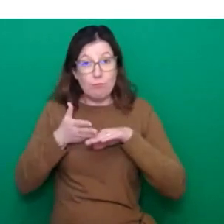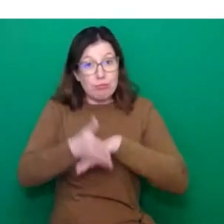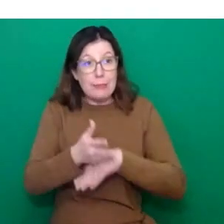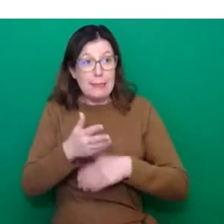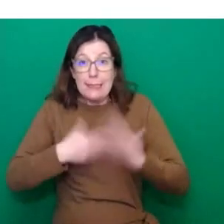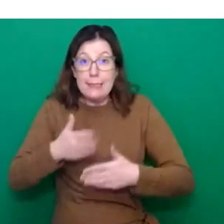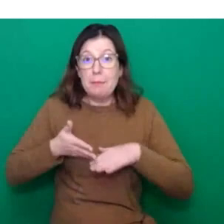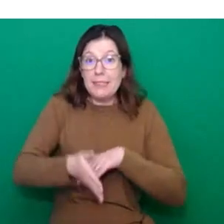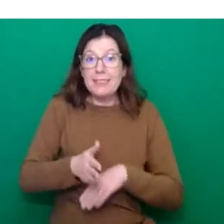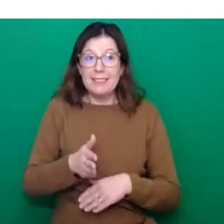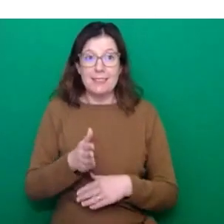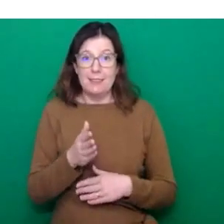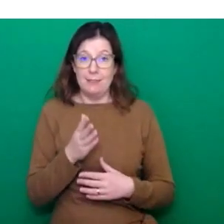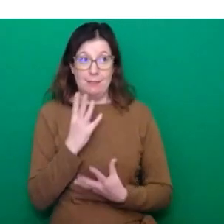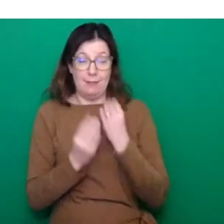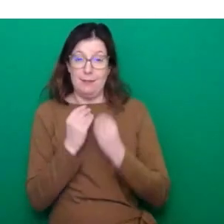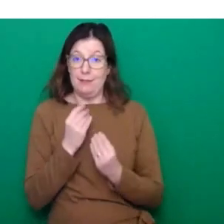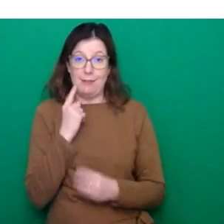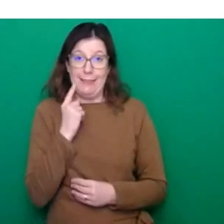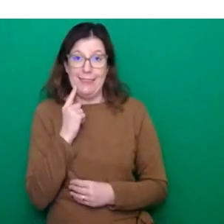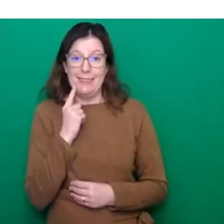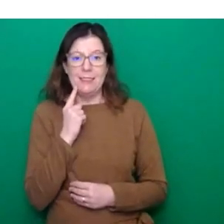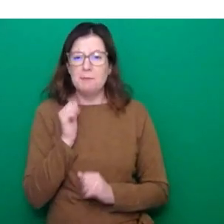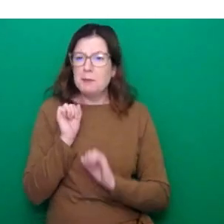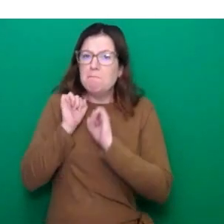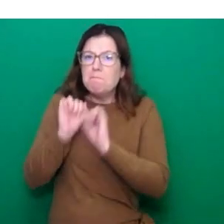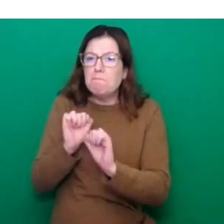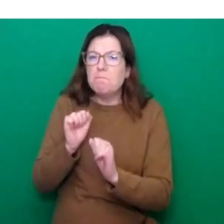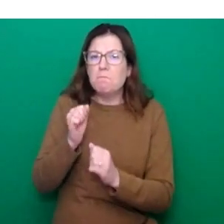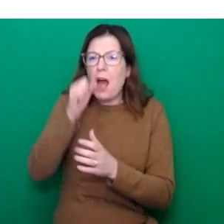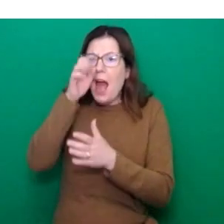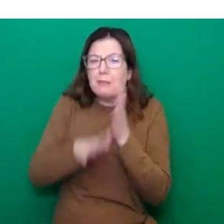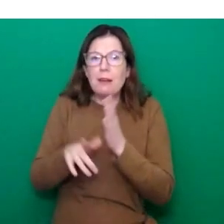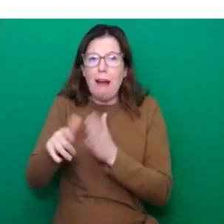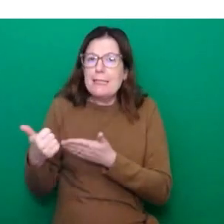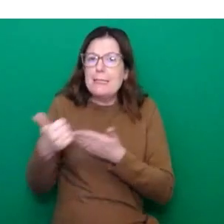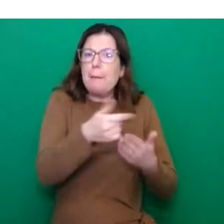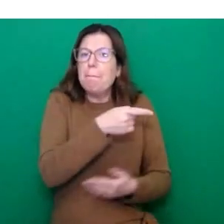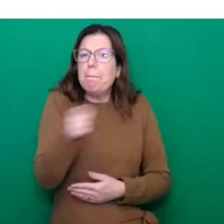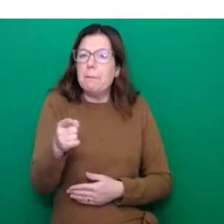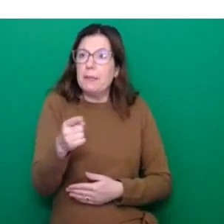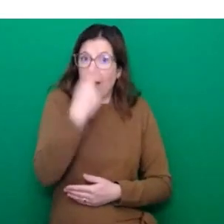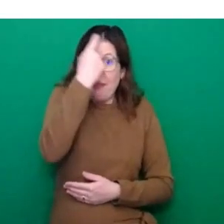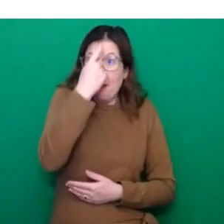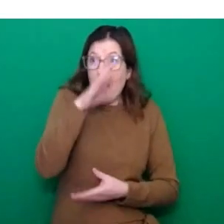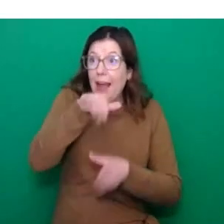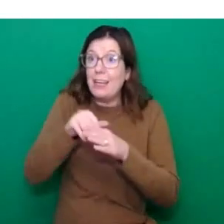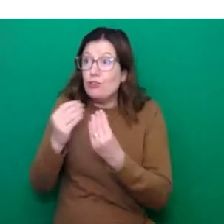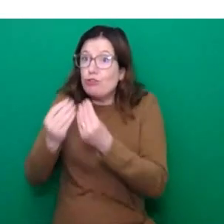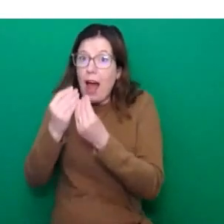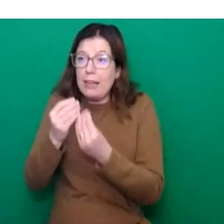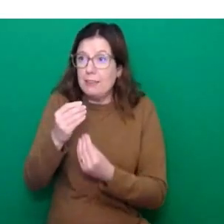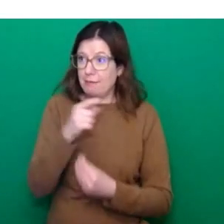not an easy thing to do. What was your experience of that, and what tips would you offer to people considering coming into a training like